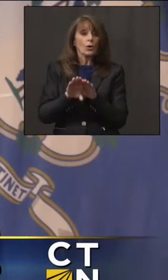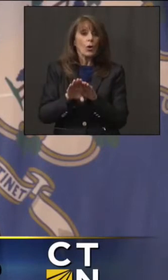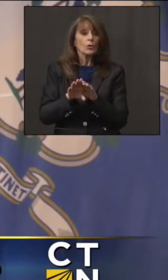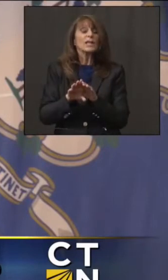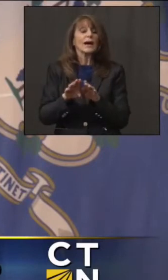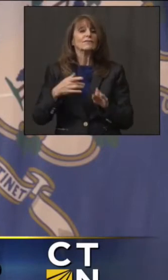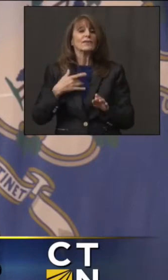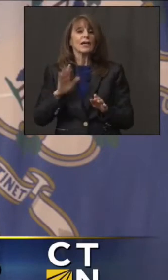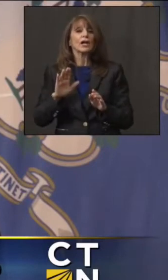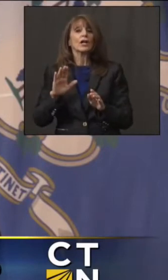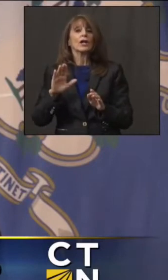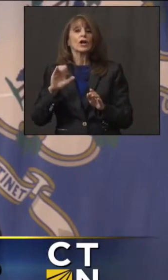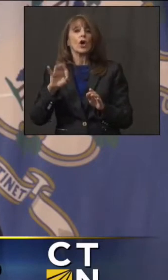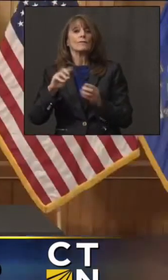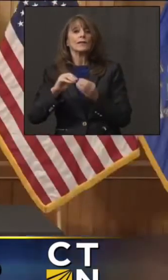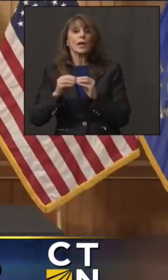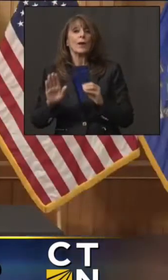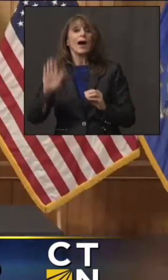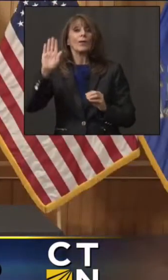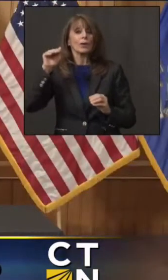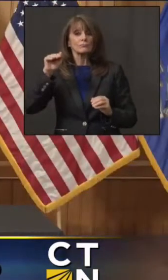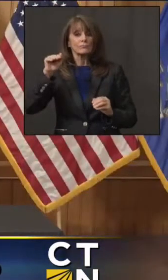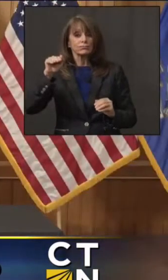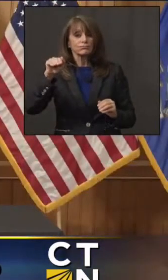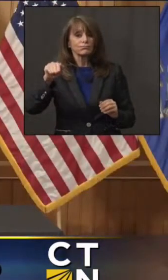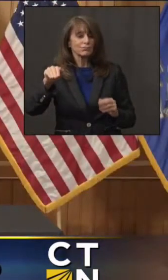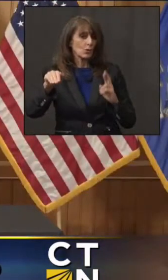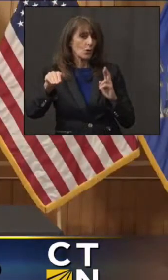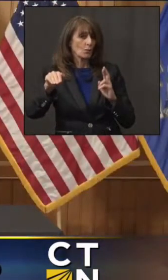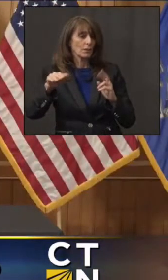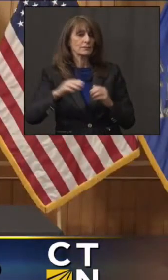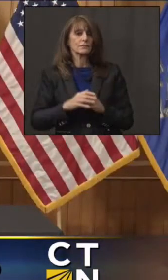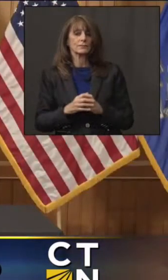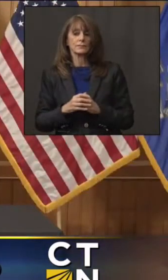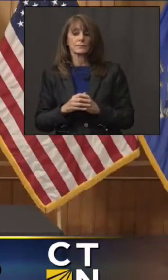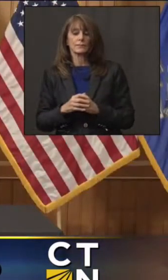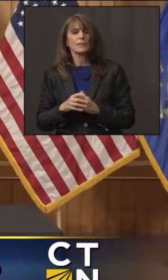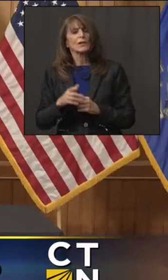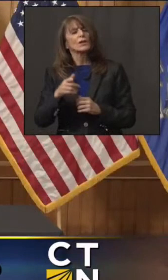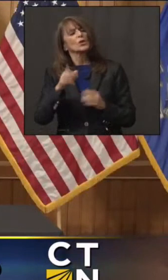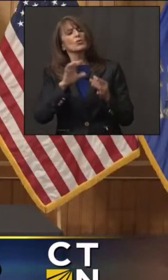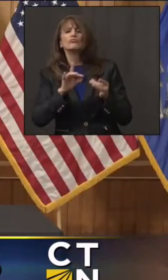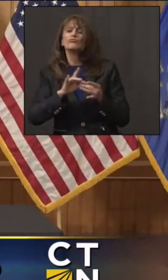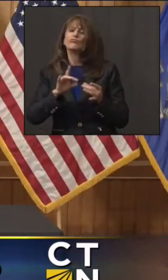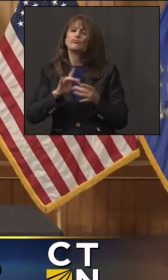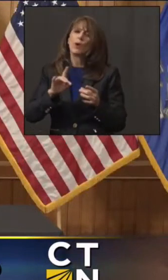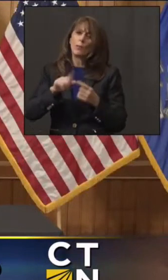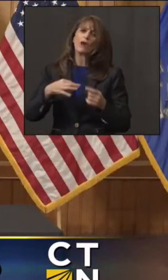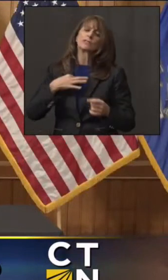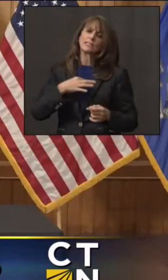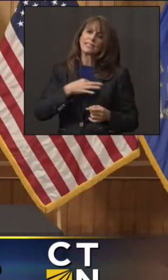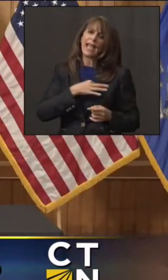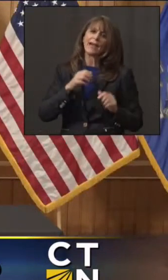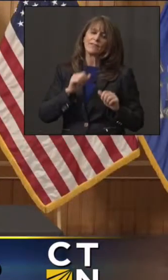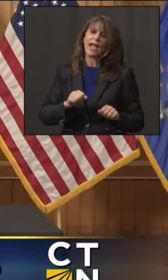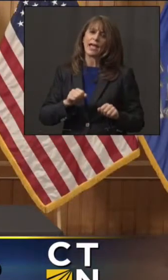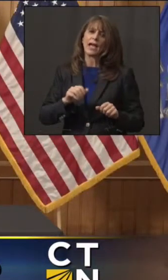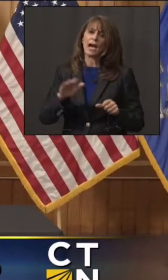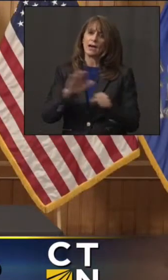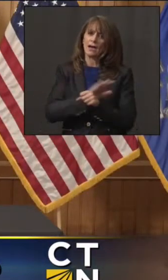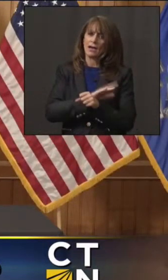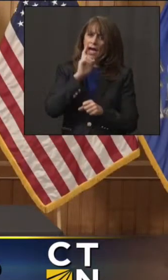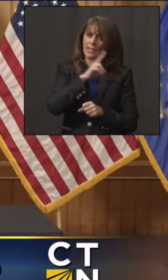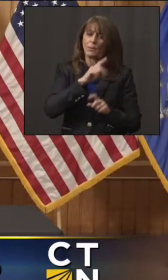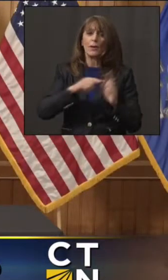action. And you said that in the metrics you're looking at the staffing and the capacity, but what I'm saying is that you have doctors here telling